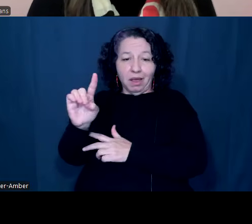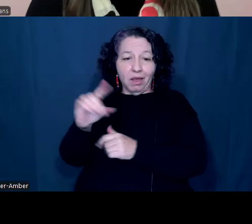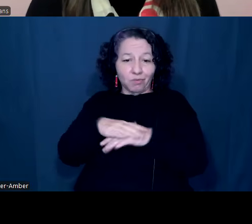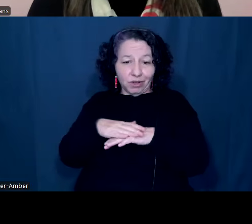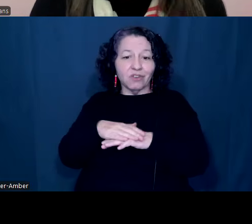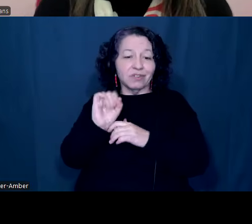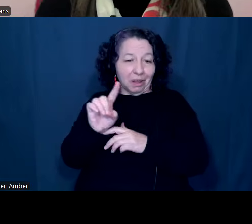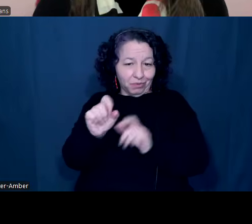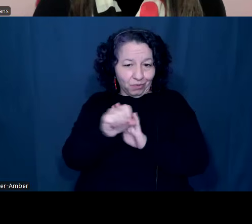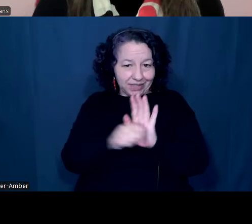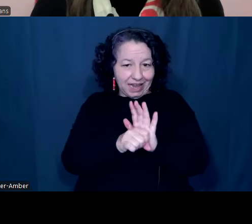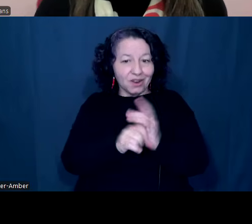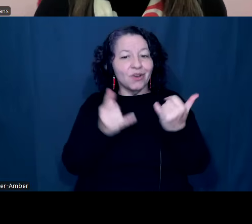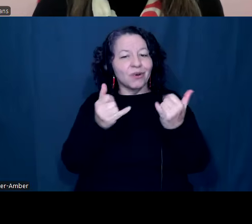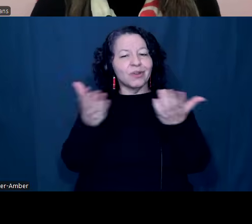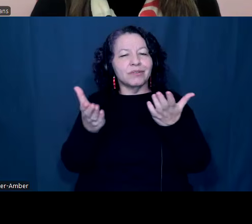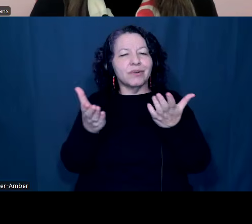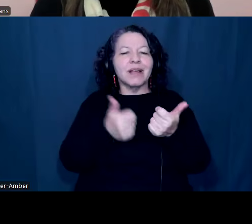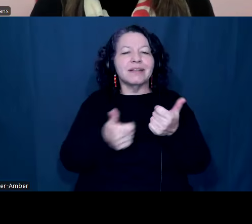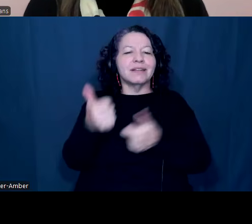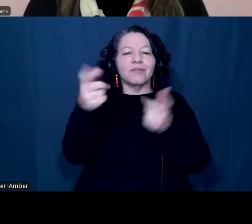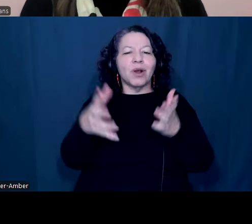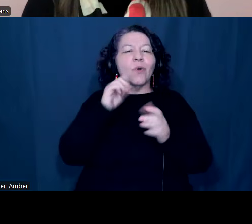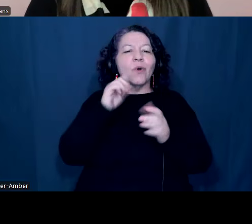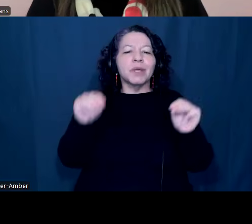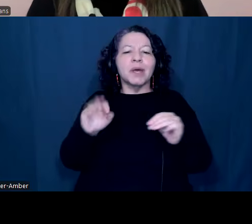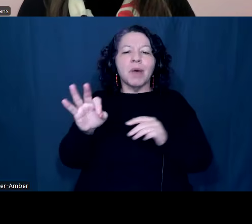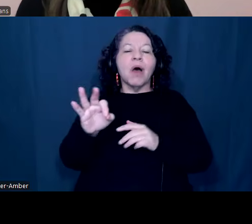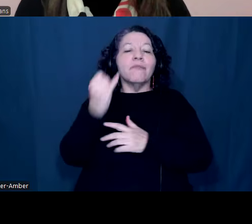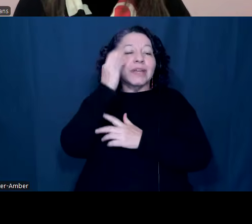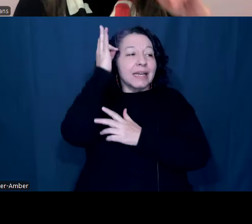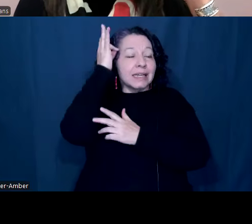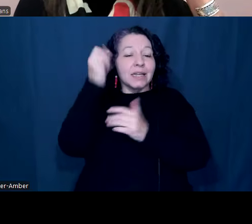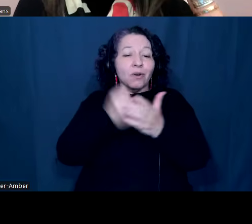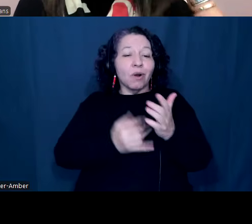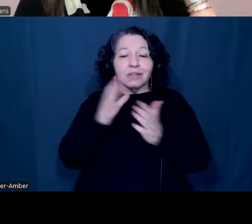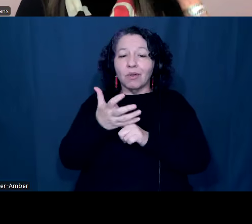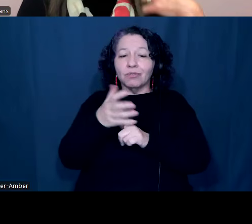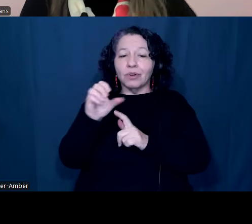the executive director of the Museum of Indian Arts and Culture in Santa Fe, New Mexico.